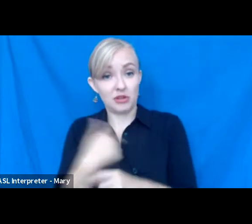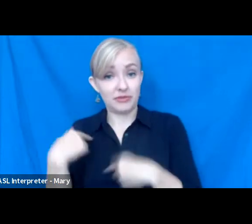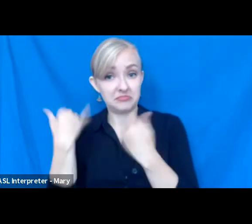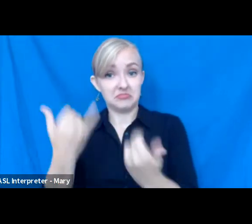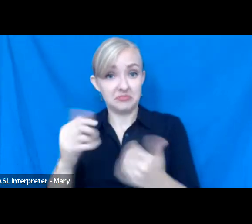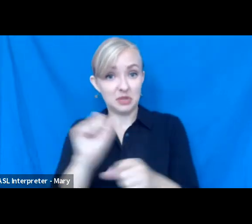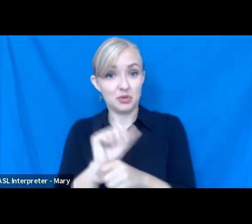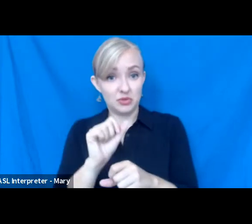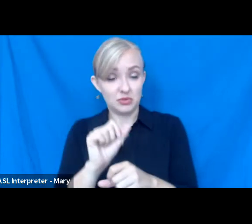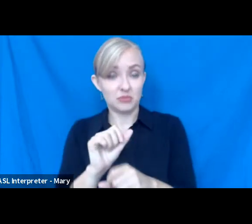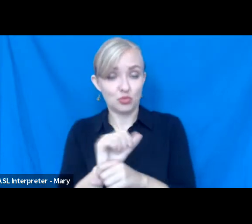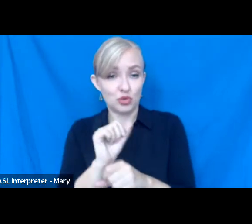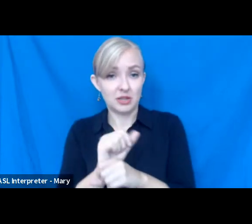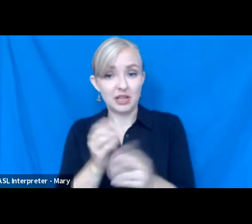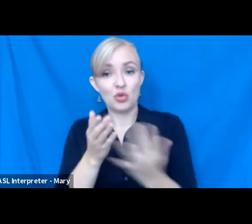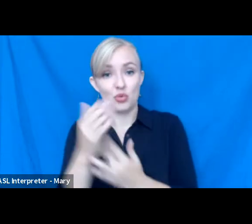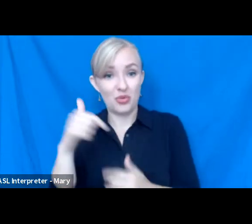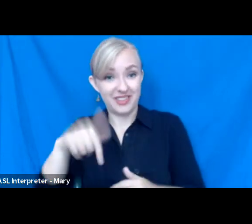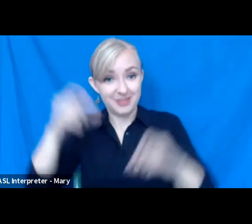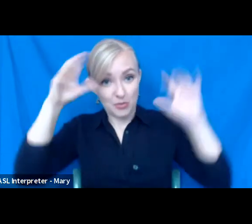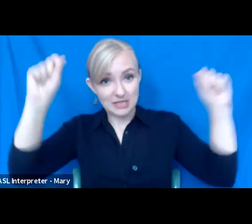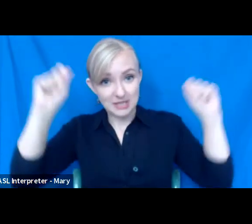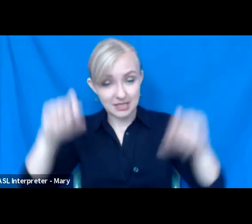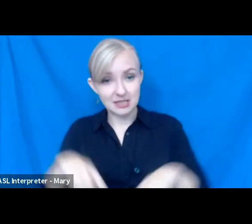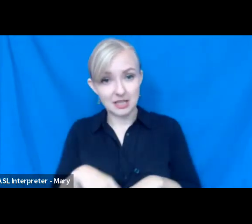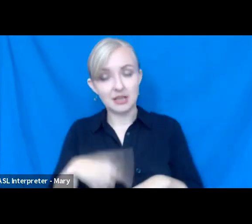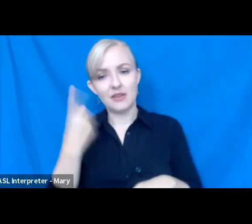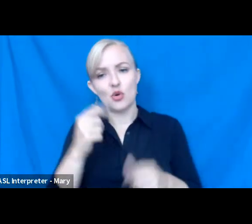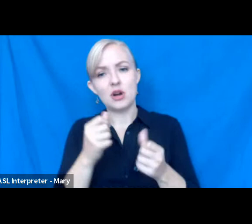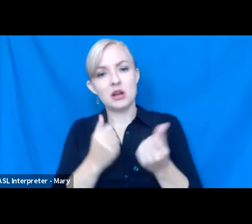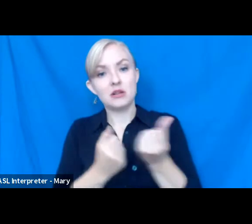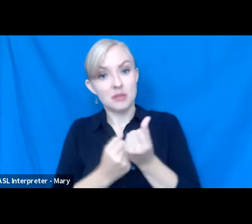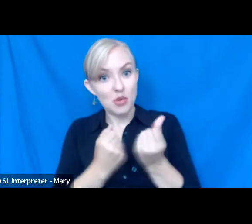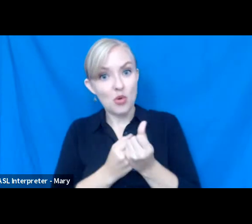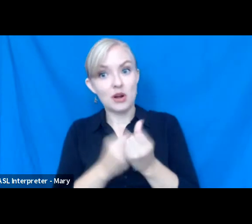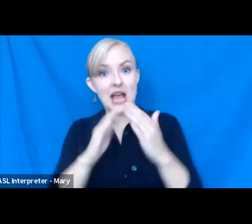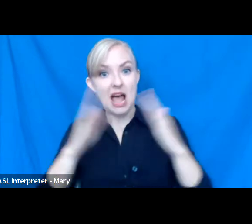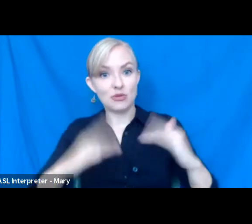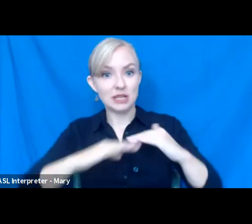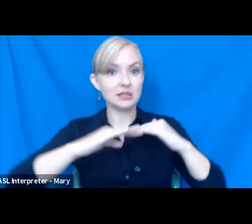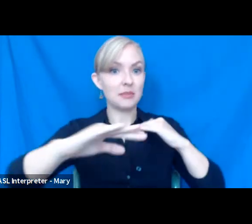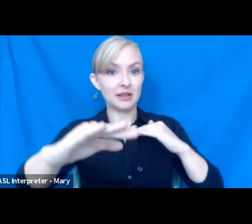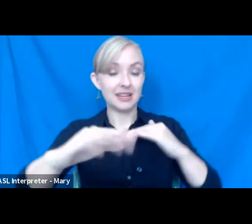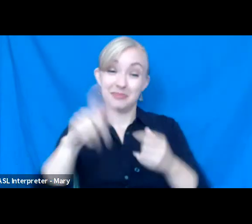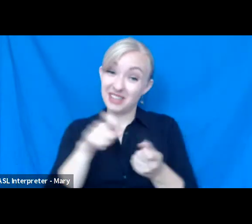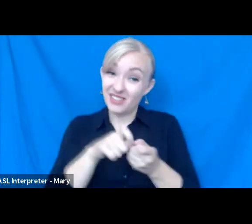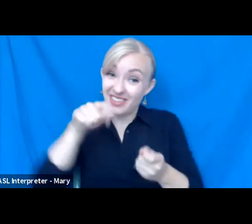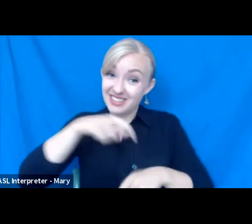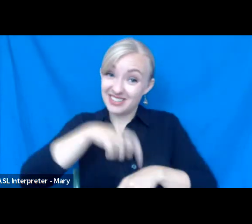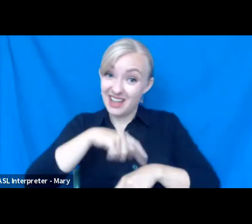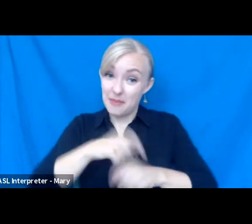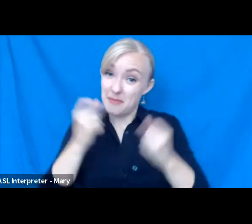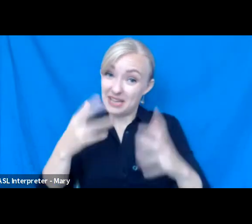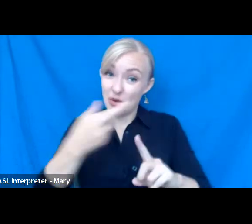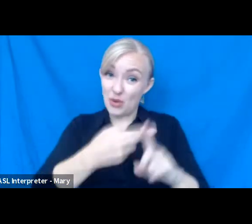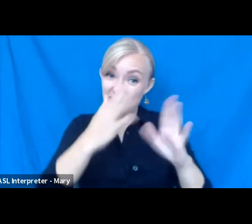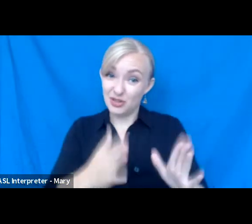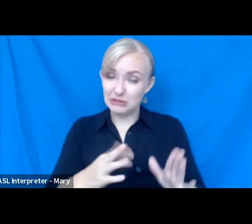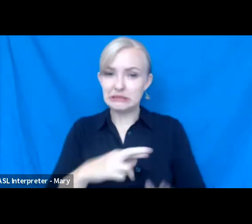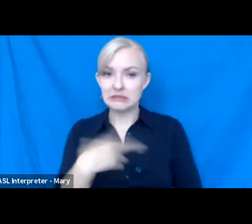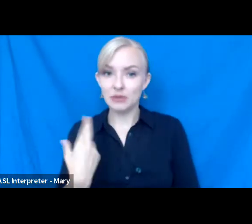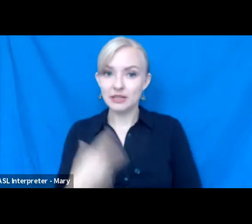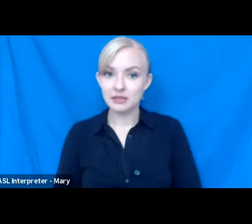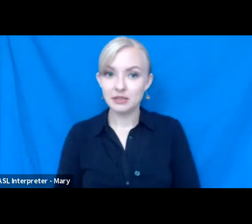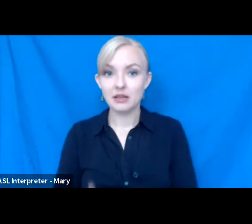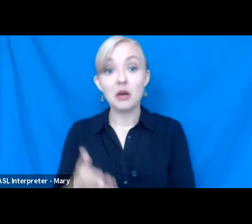Biden-Harris administration to promote housing stability, particularly at this time where so many renters are at risk. Even